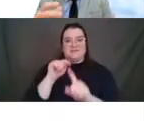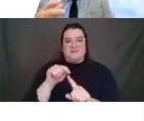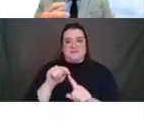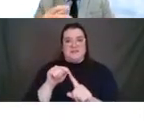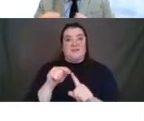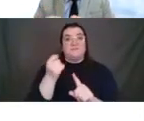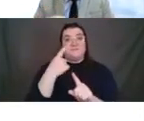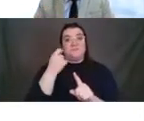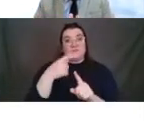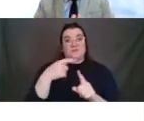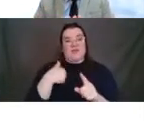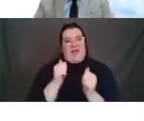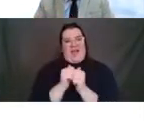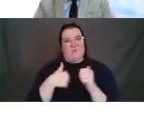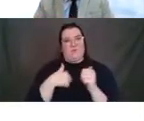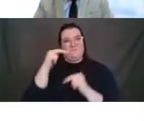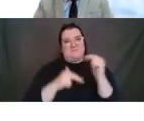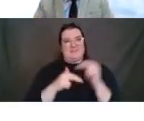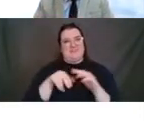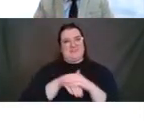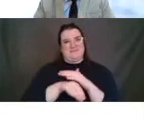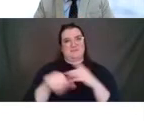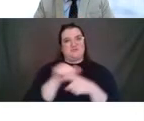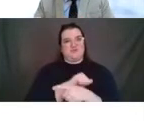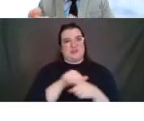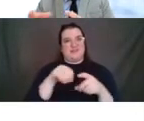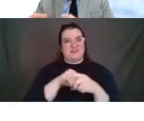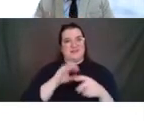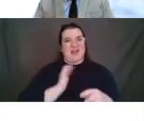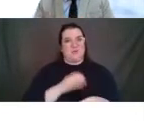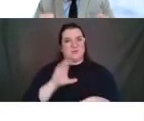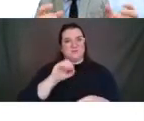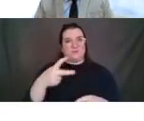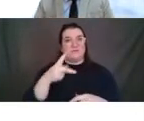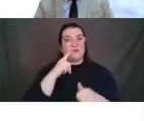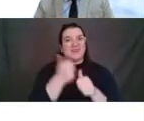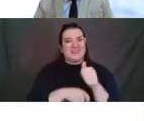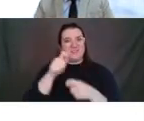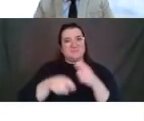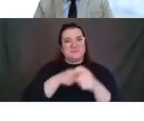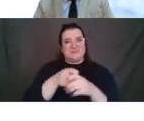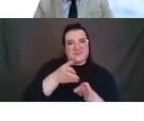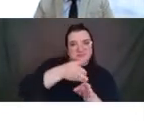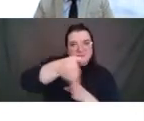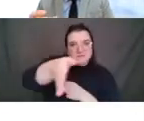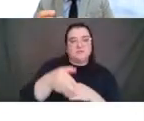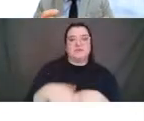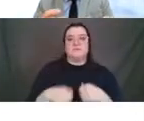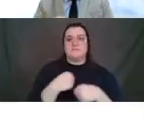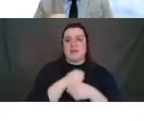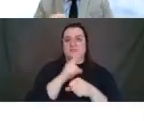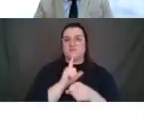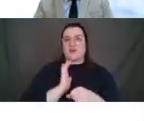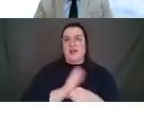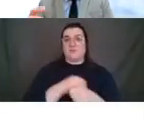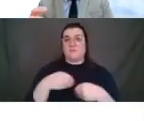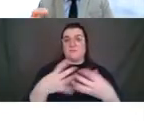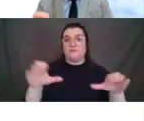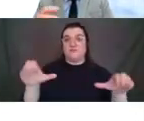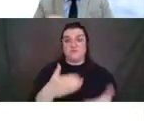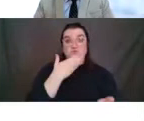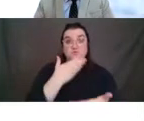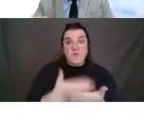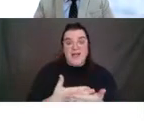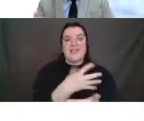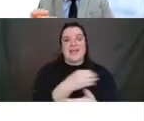training within our communities of practice for each specific domain of practice to make sure that our providers are able to do that well, and also just making sure that we're